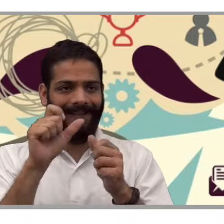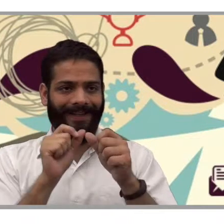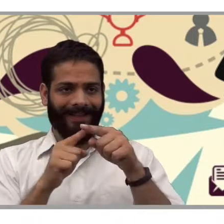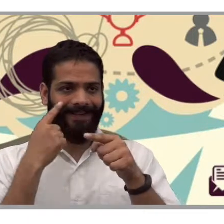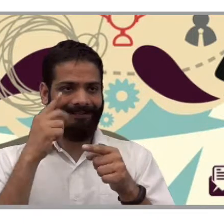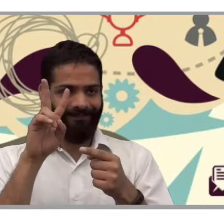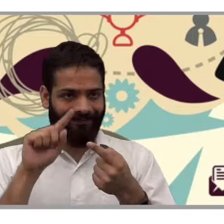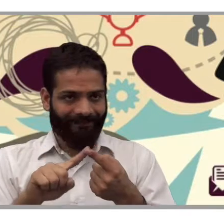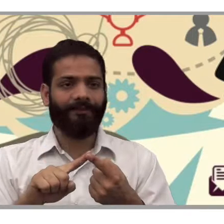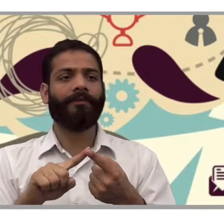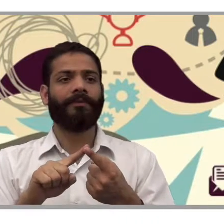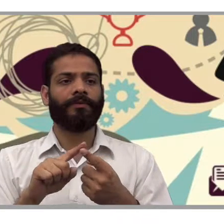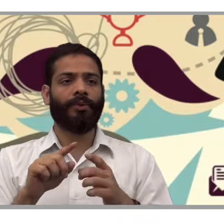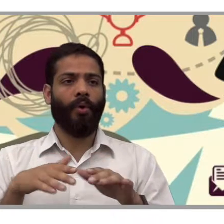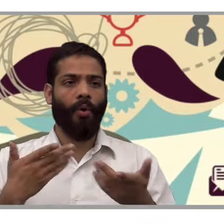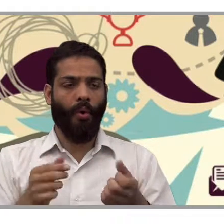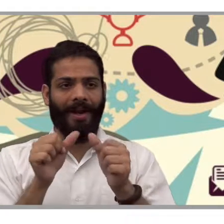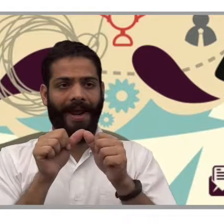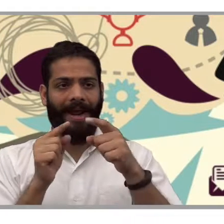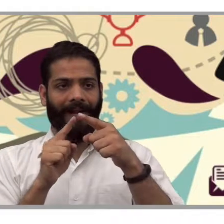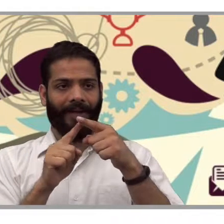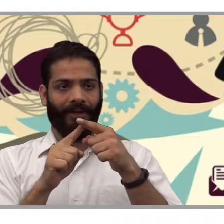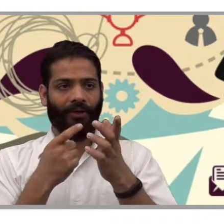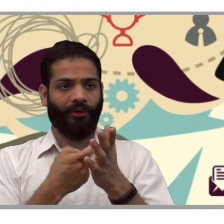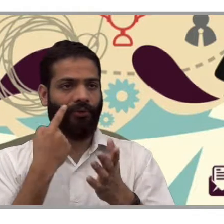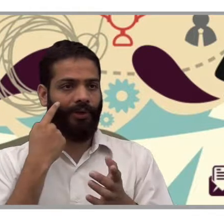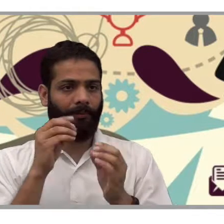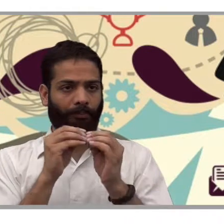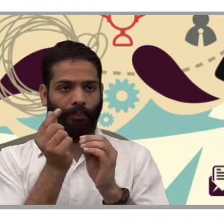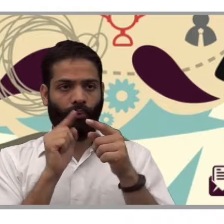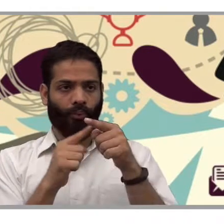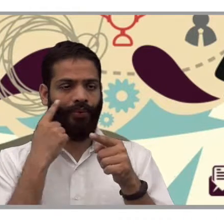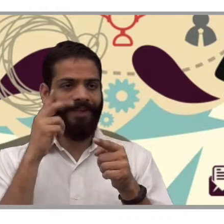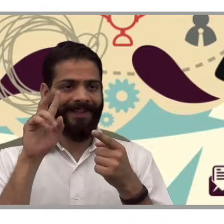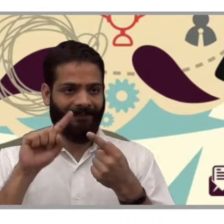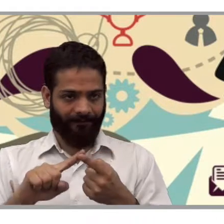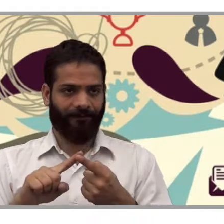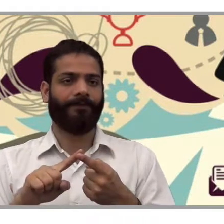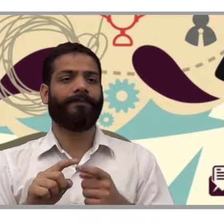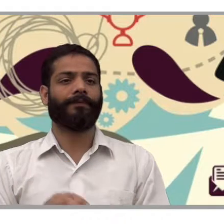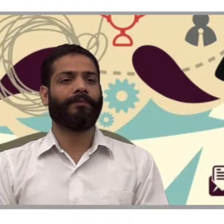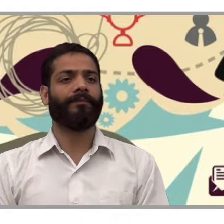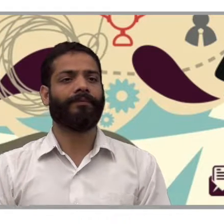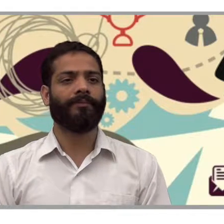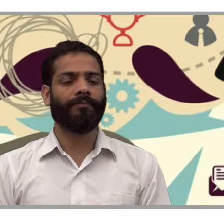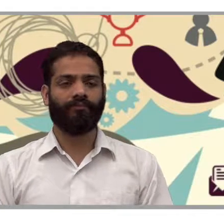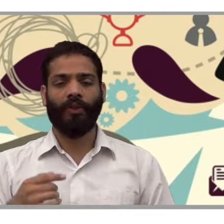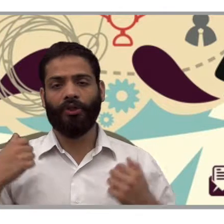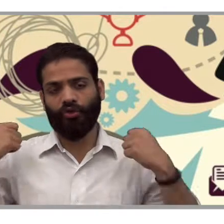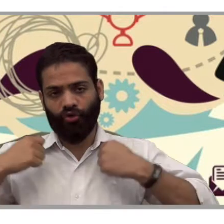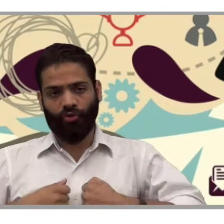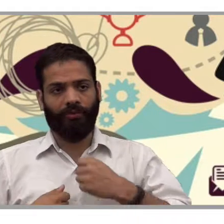articulated as part of the noun sign. Both attributive as well as predicative adjectives are